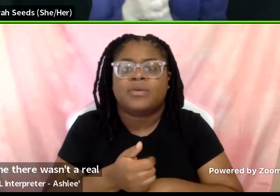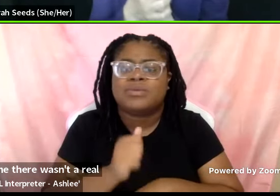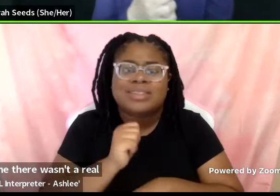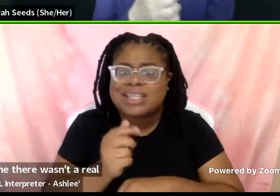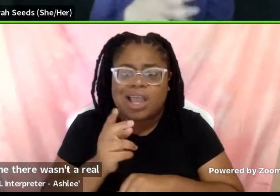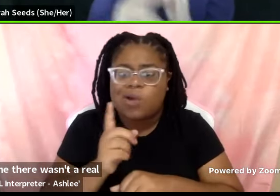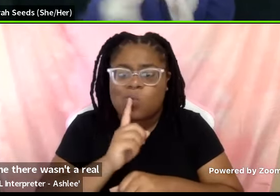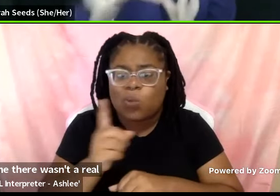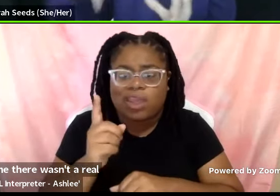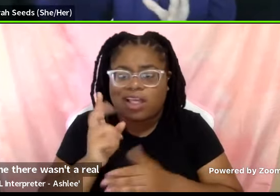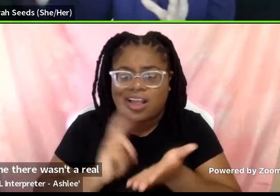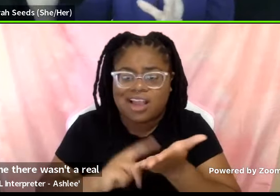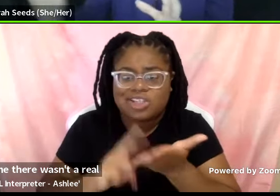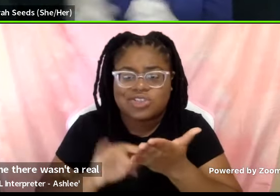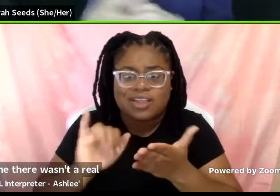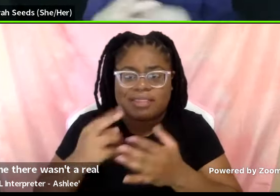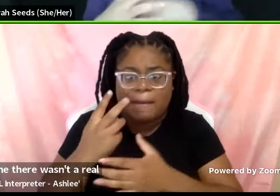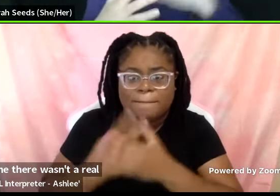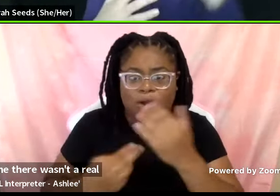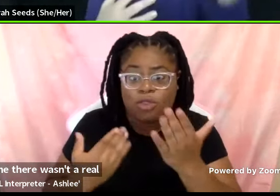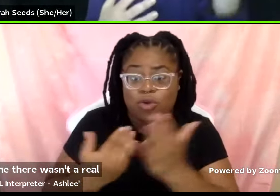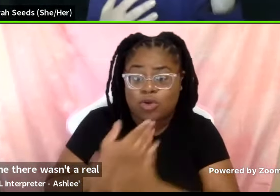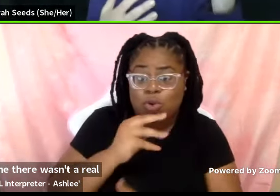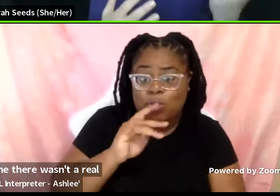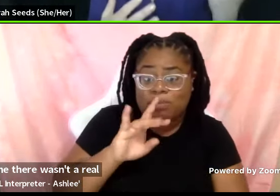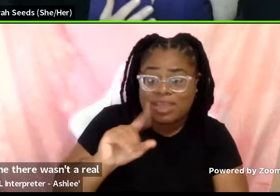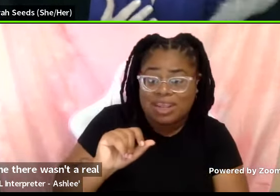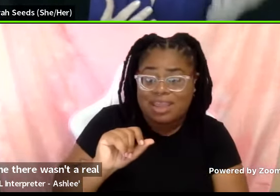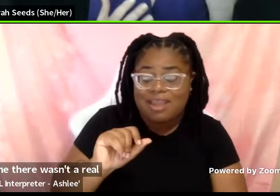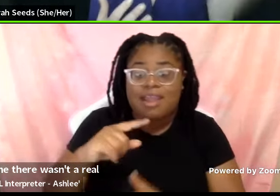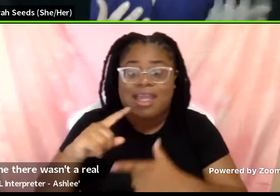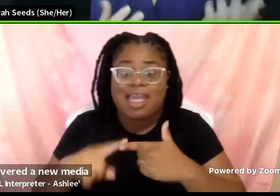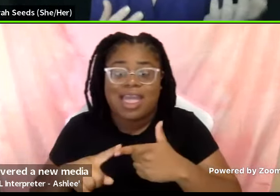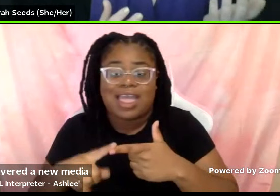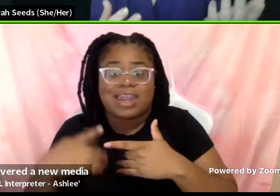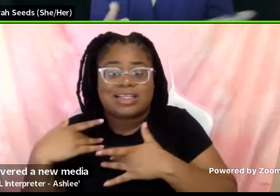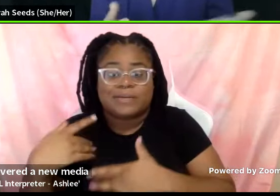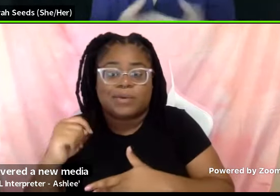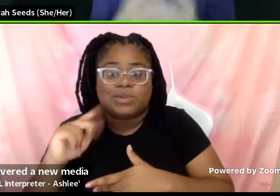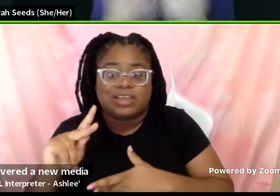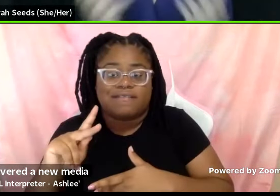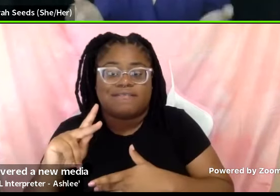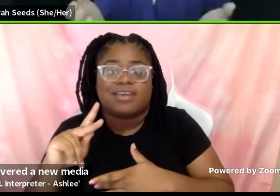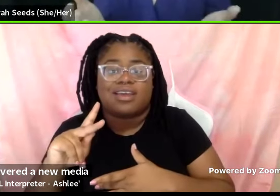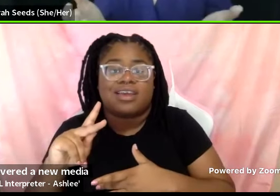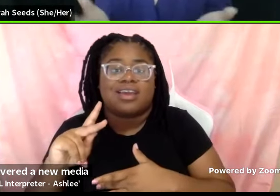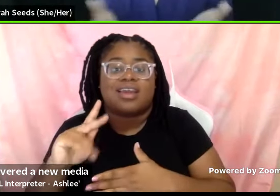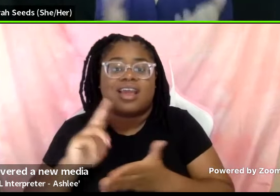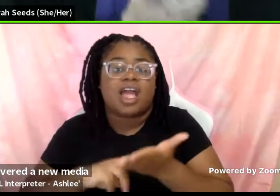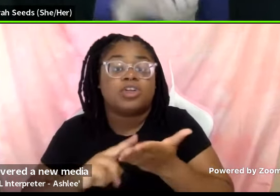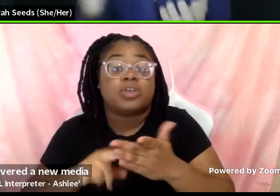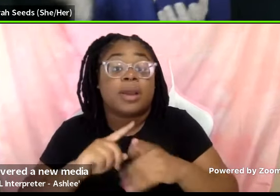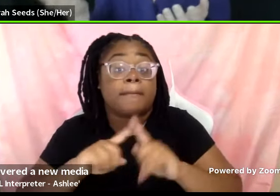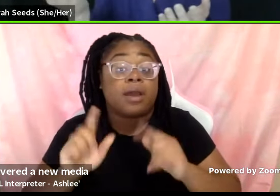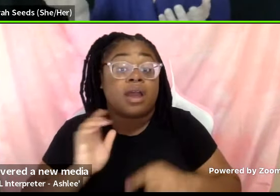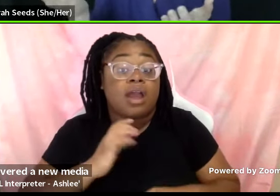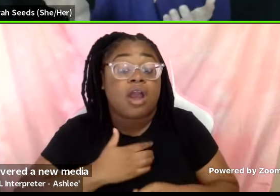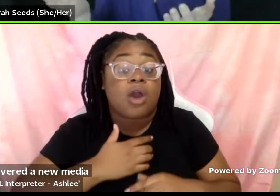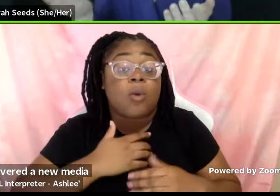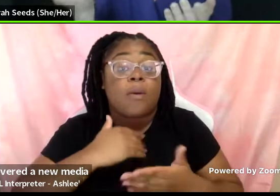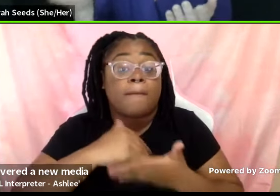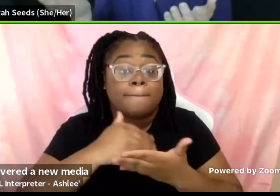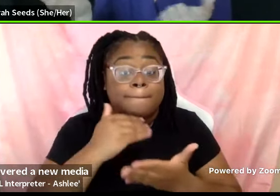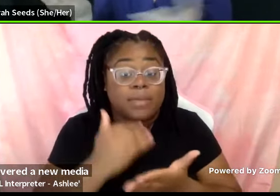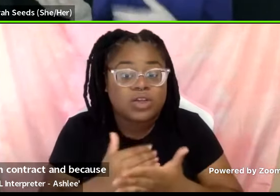contract that covered both like a new media and a typical network television contract. But because of our budget, we were like, we kind of want to use